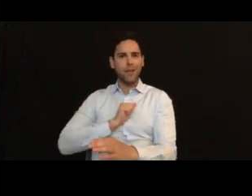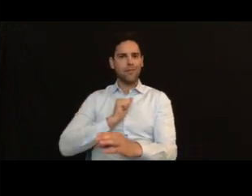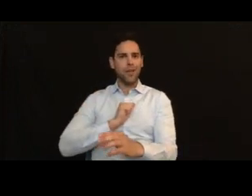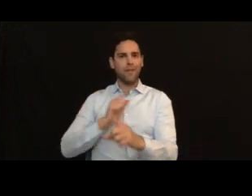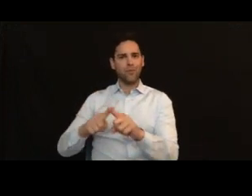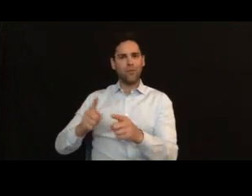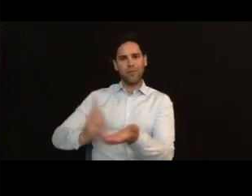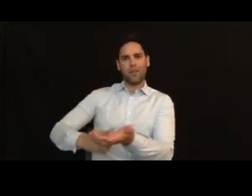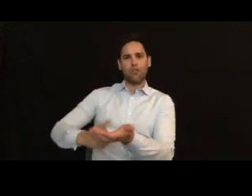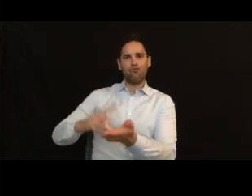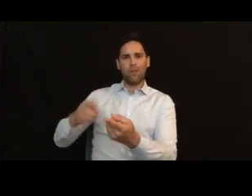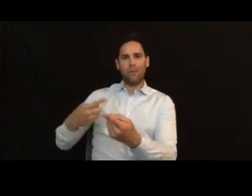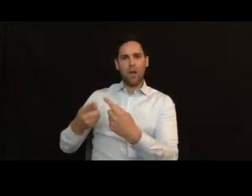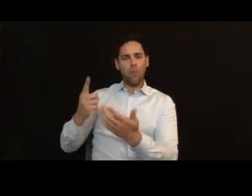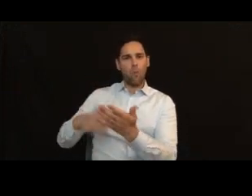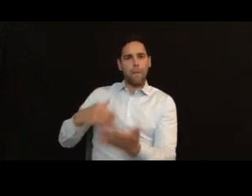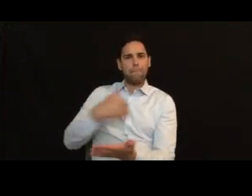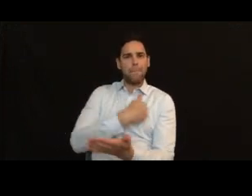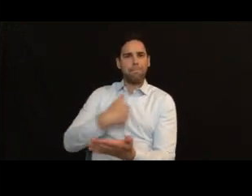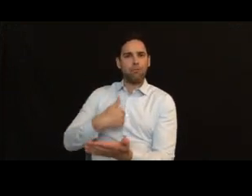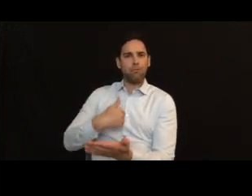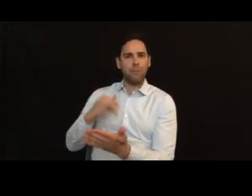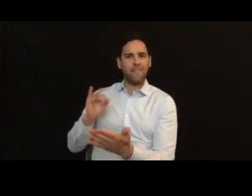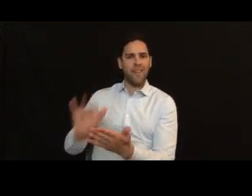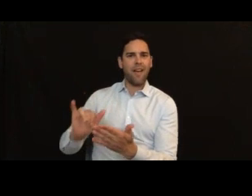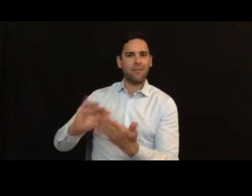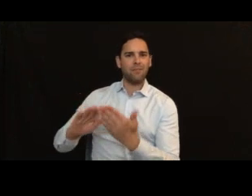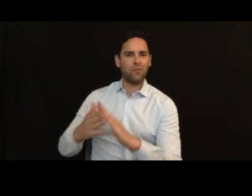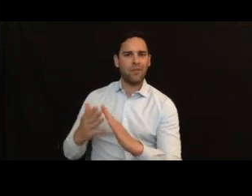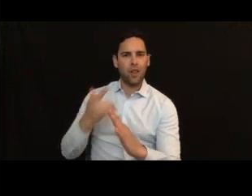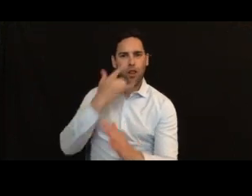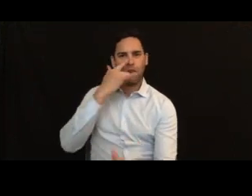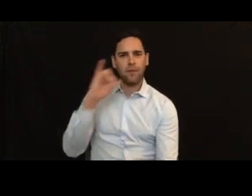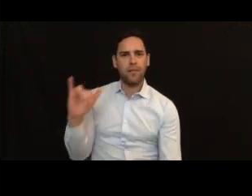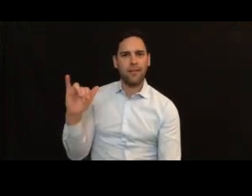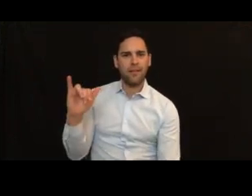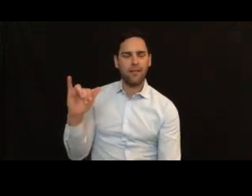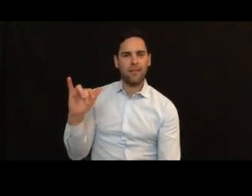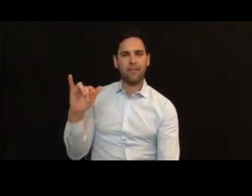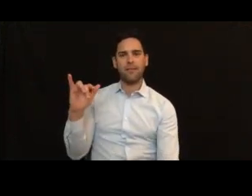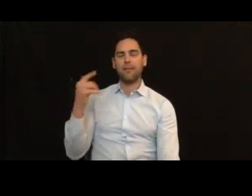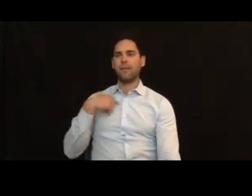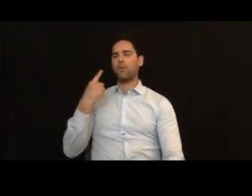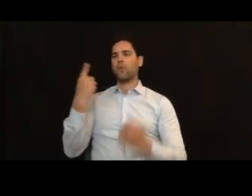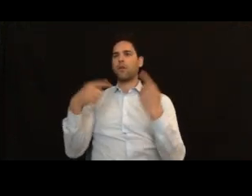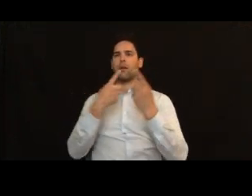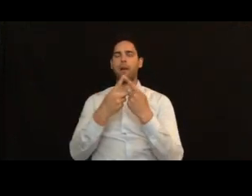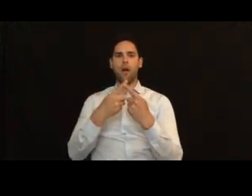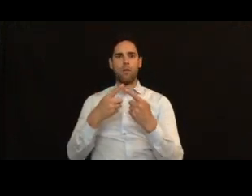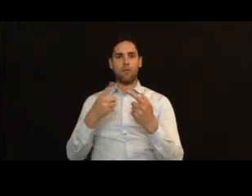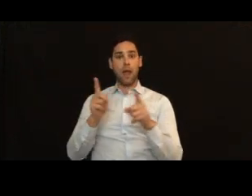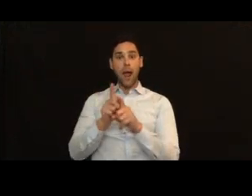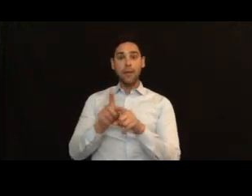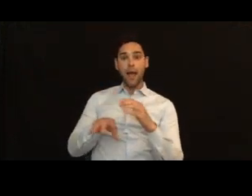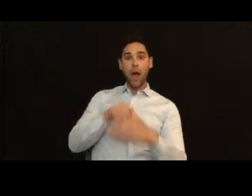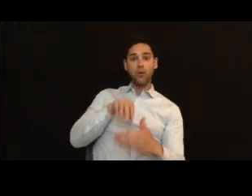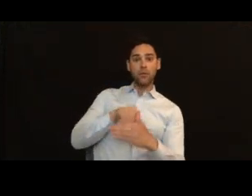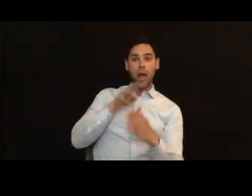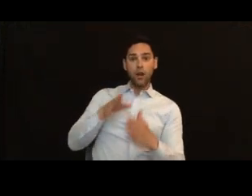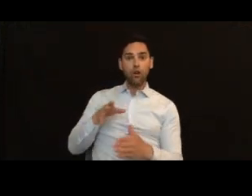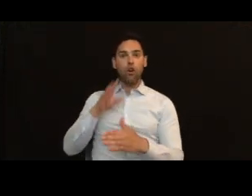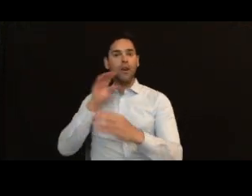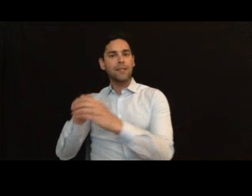community. So we need to really think about whether we're an outsider or an insider, how are we inserting ourselves into